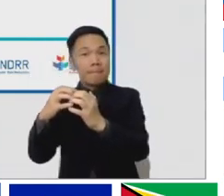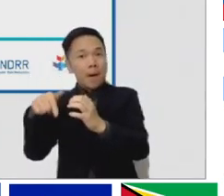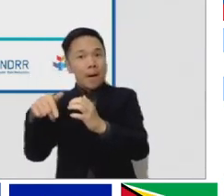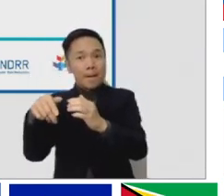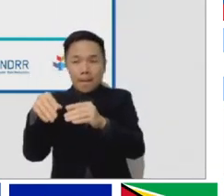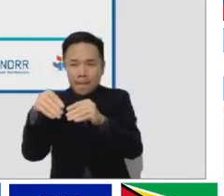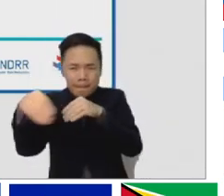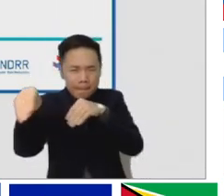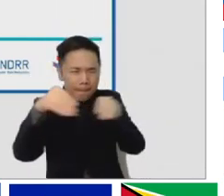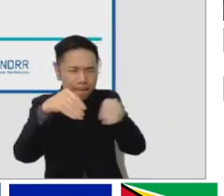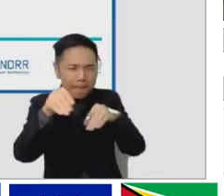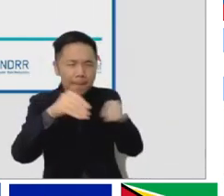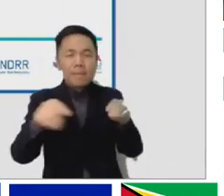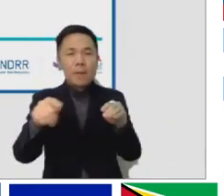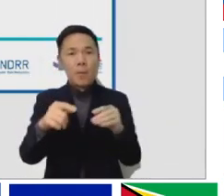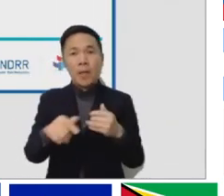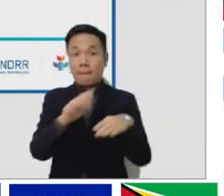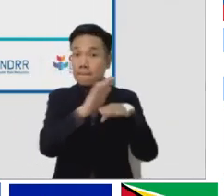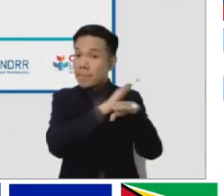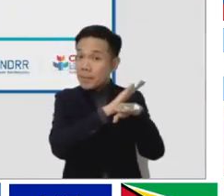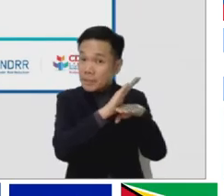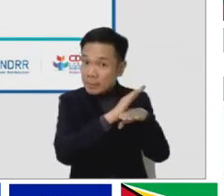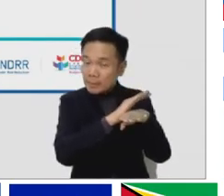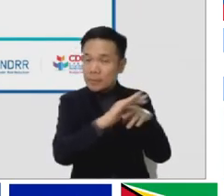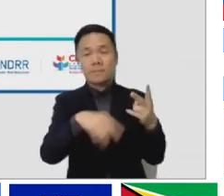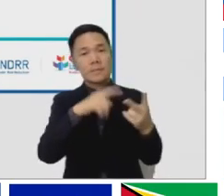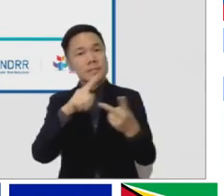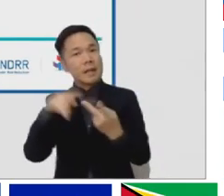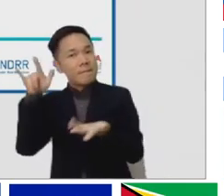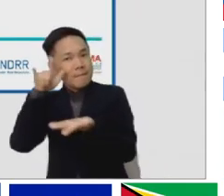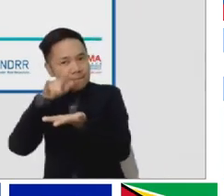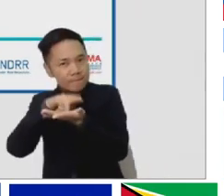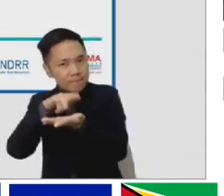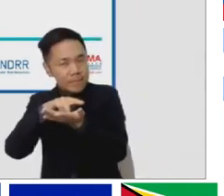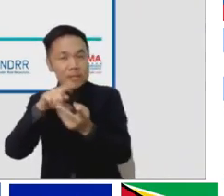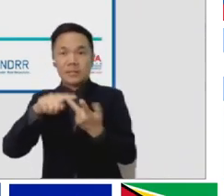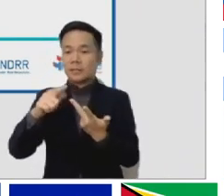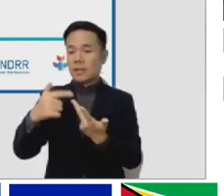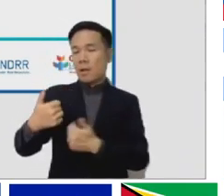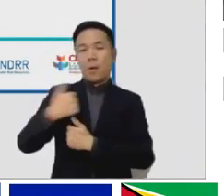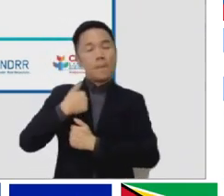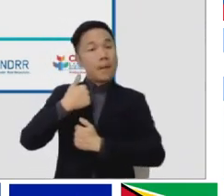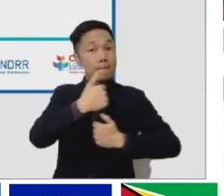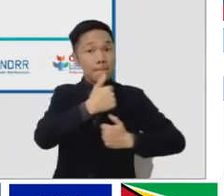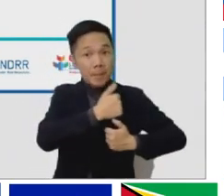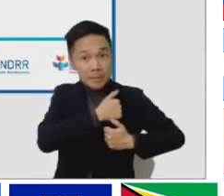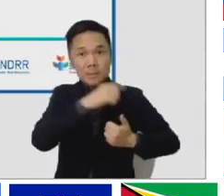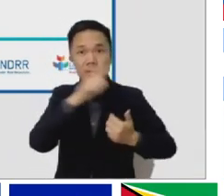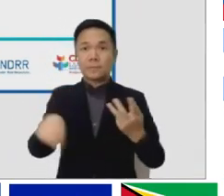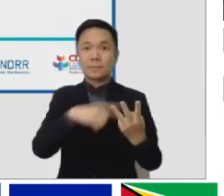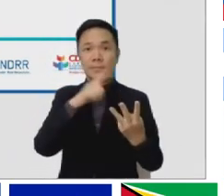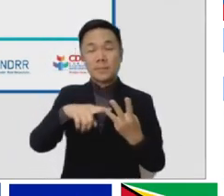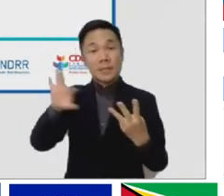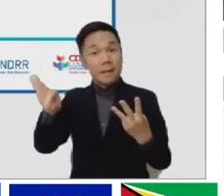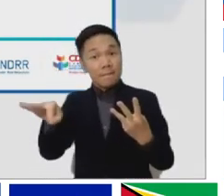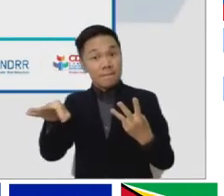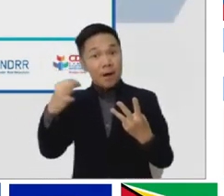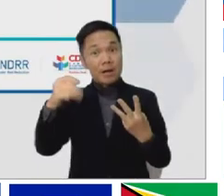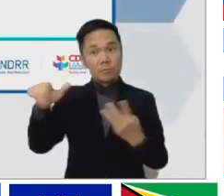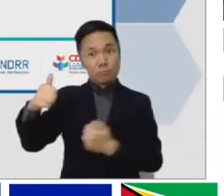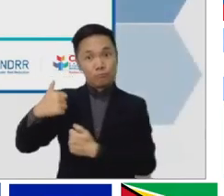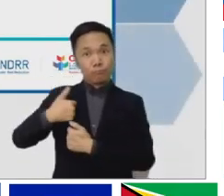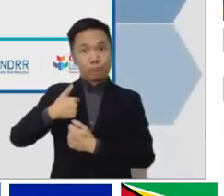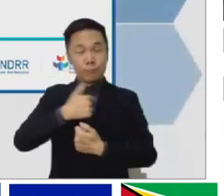sector partners, including regional airlines, our military colleagues, including the French installation in Martinique,